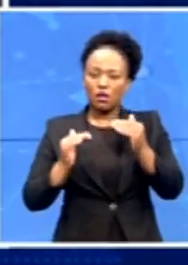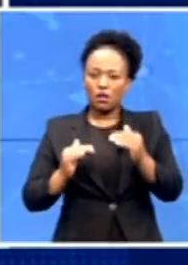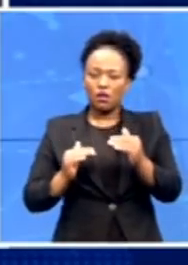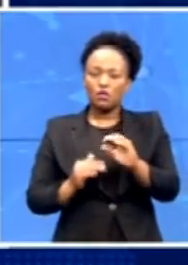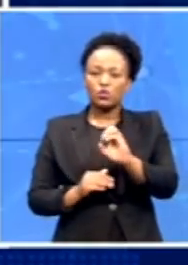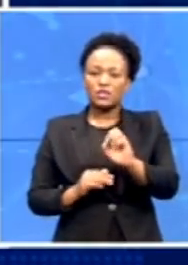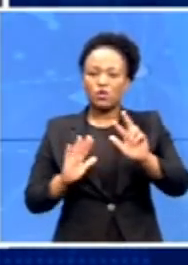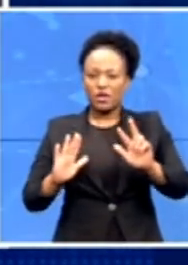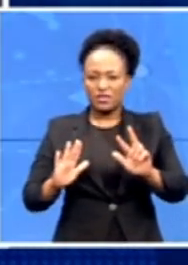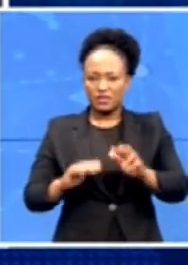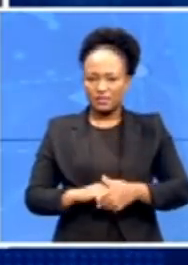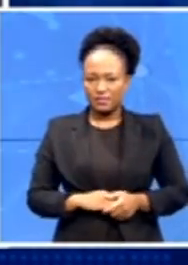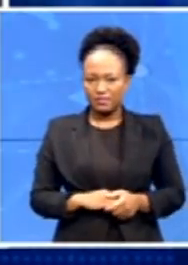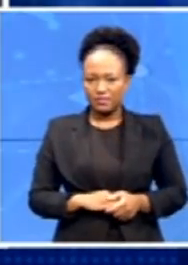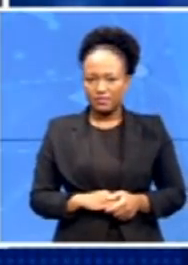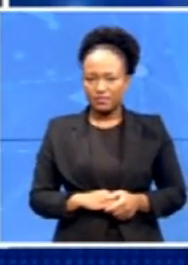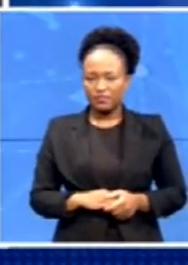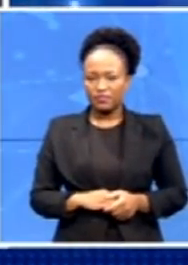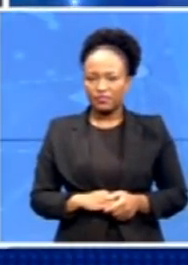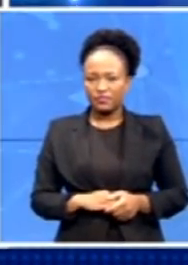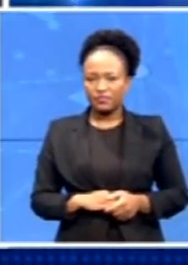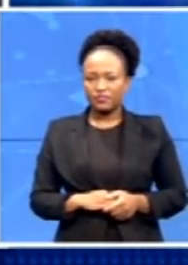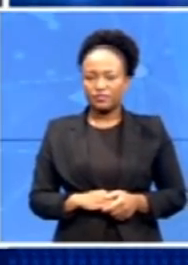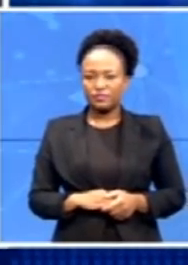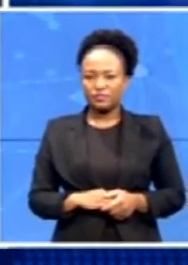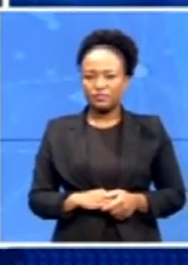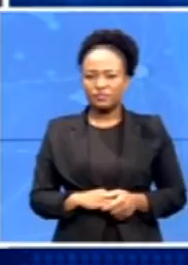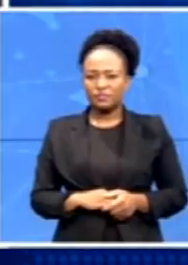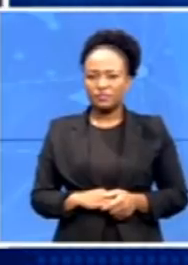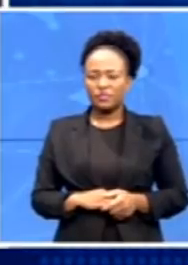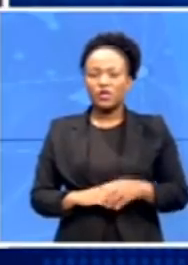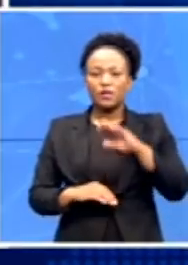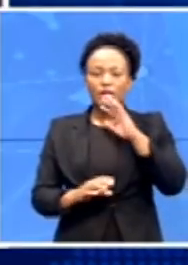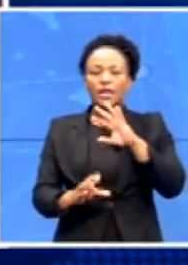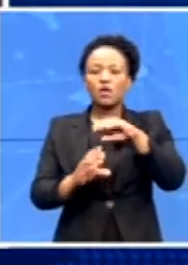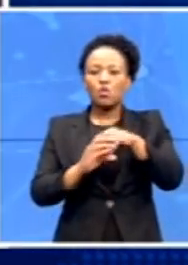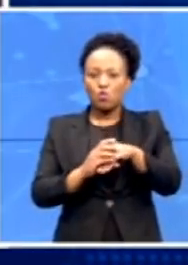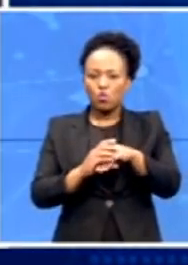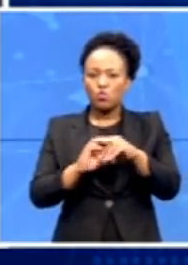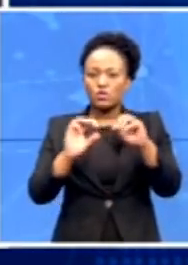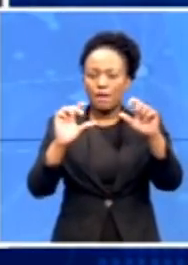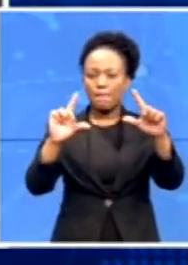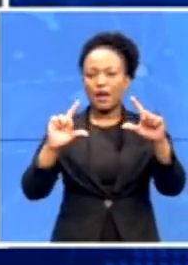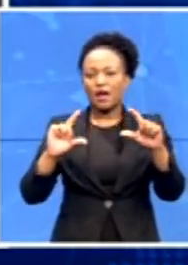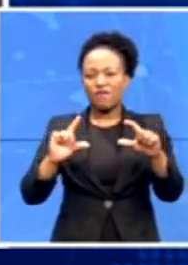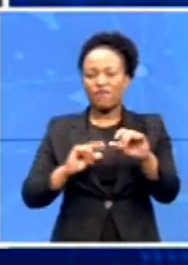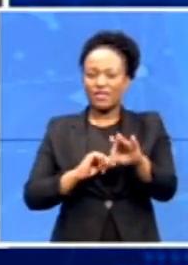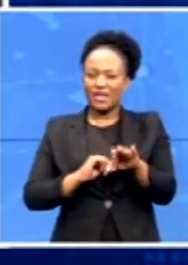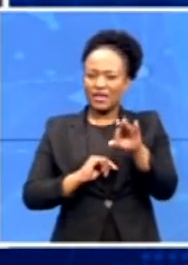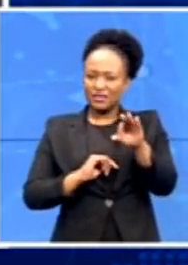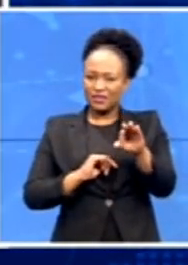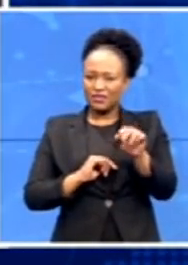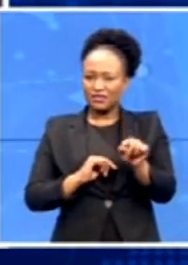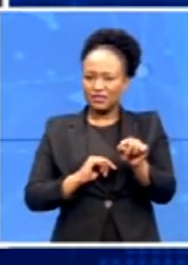Meaning the document therefore includes paragraph 13. Yes, my lady, and therefore what the reference in paragraph